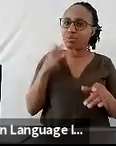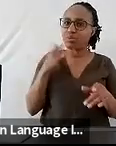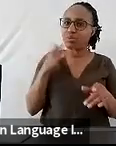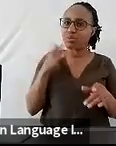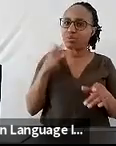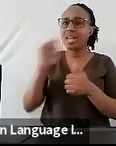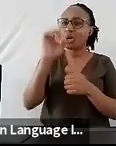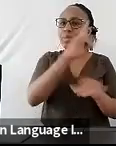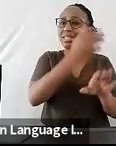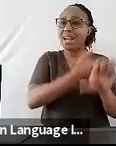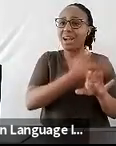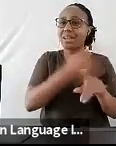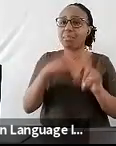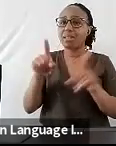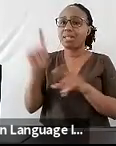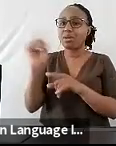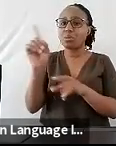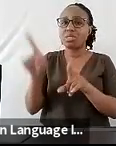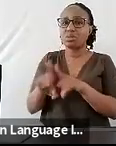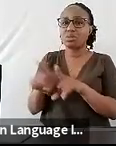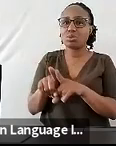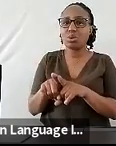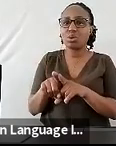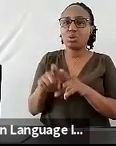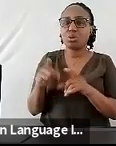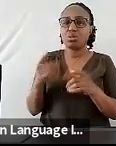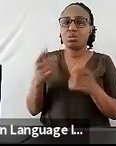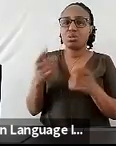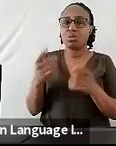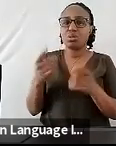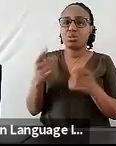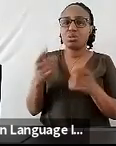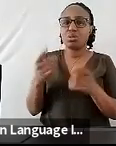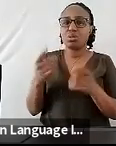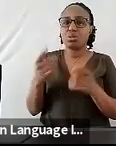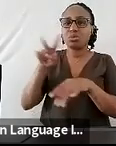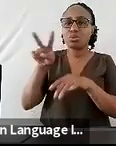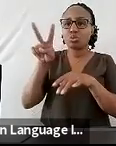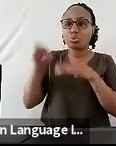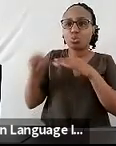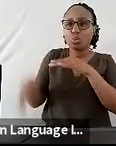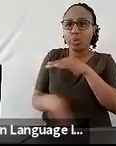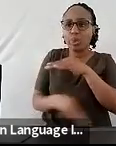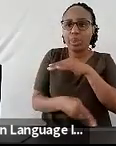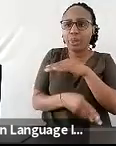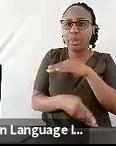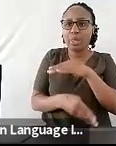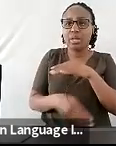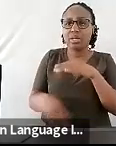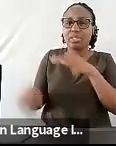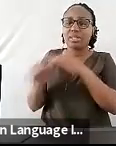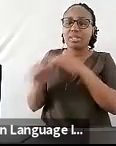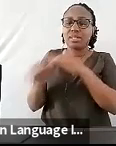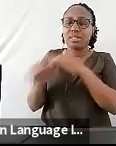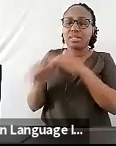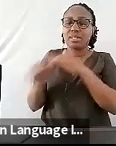know, Sanford's at 2 a.m. after you've been on the raid. Nairobi is also, you know, the Nairobi National Park. Nairobi is also walking